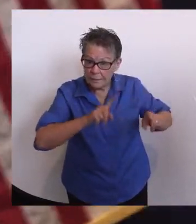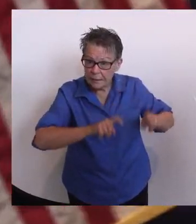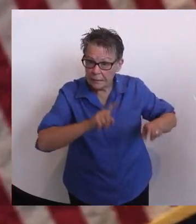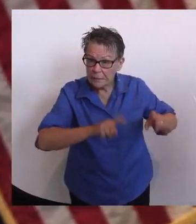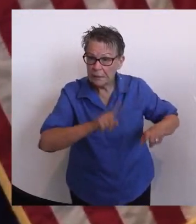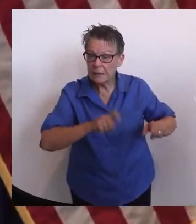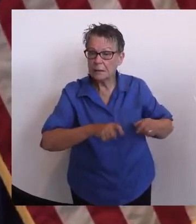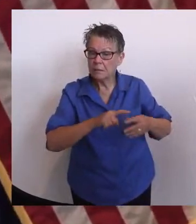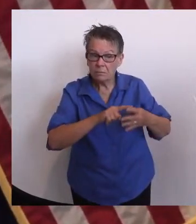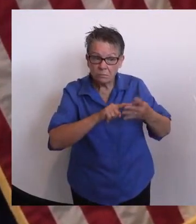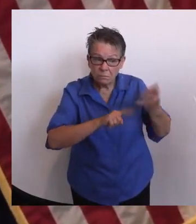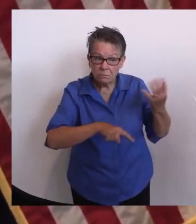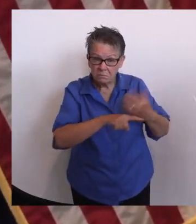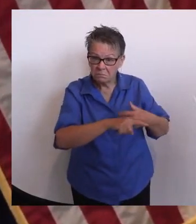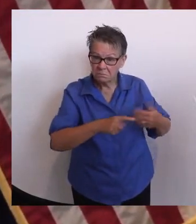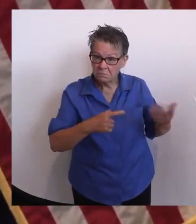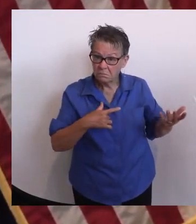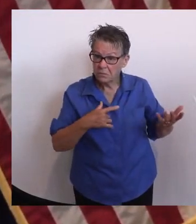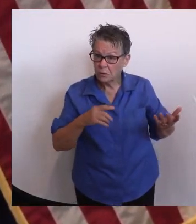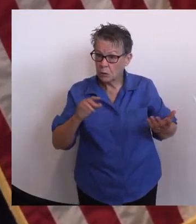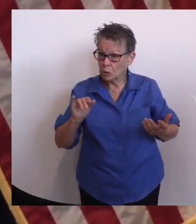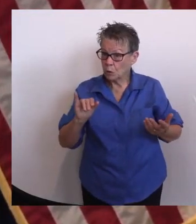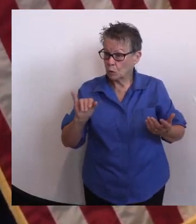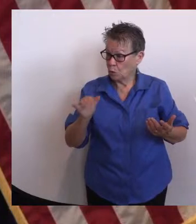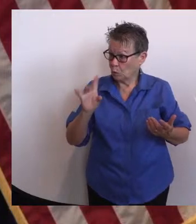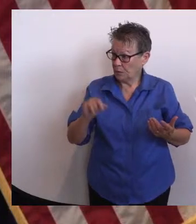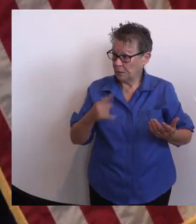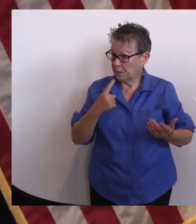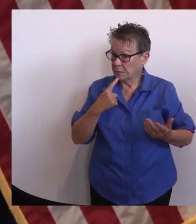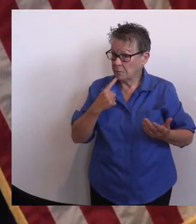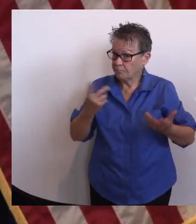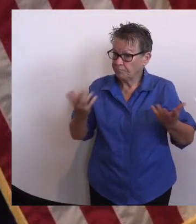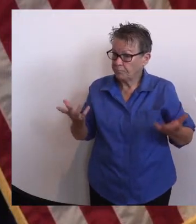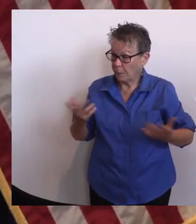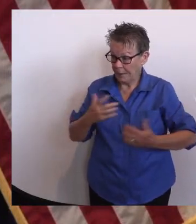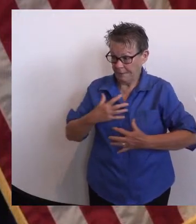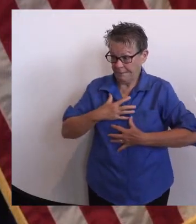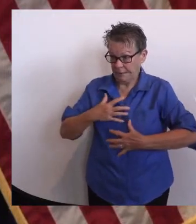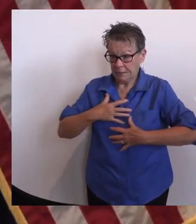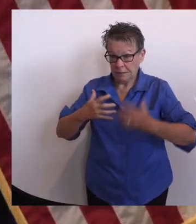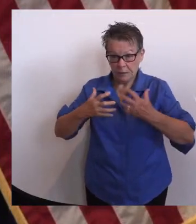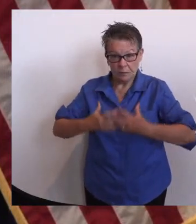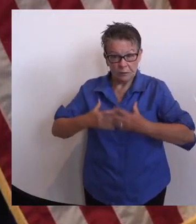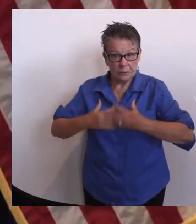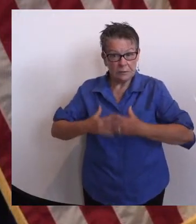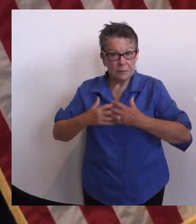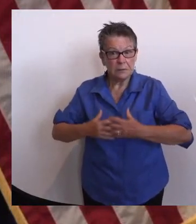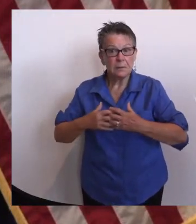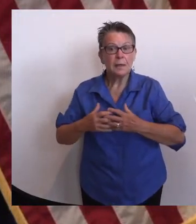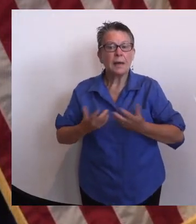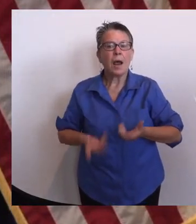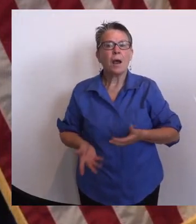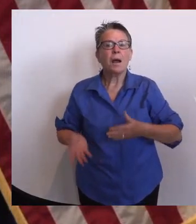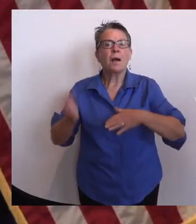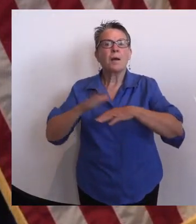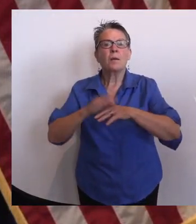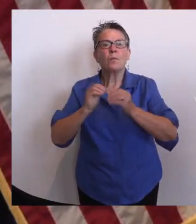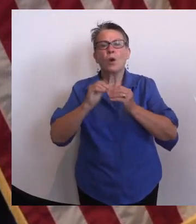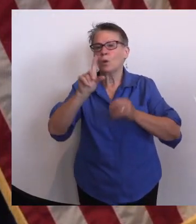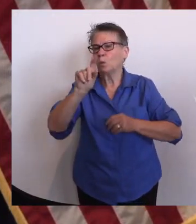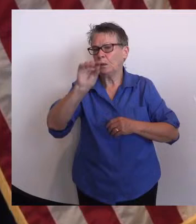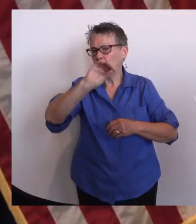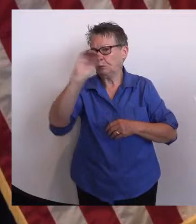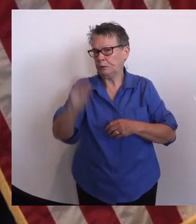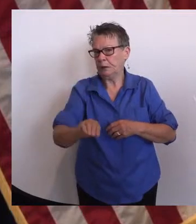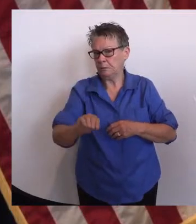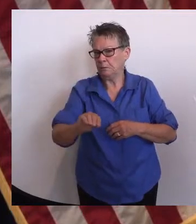on ventilator use, we have seen a 20% increase over the last 2 weeks, but we are still 53%